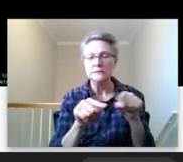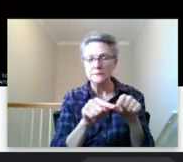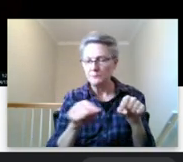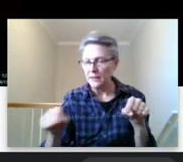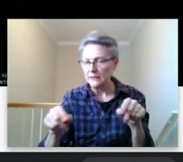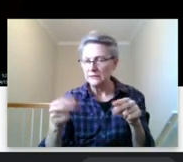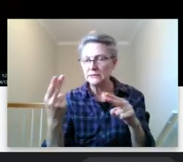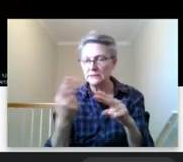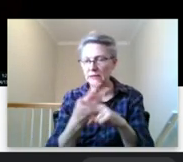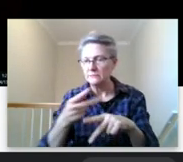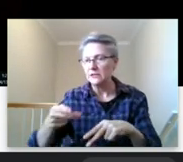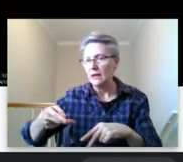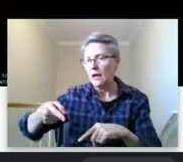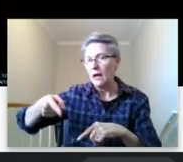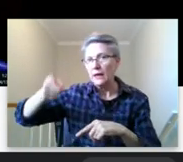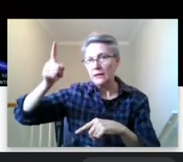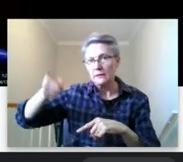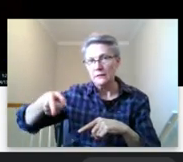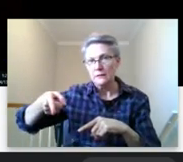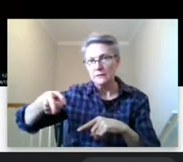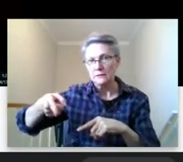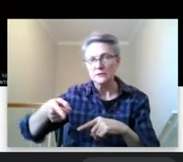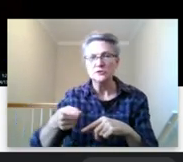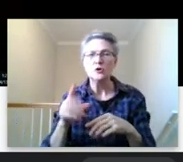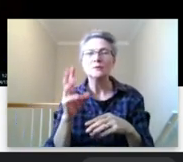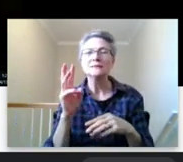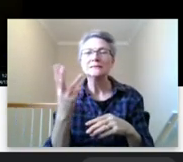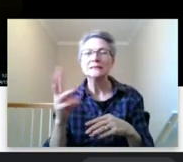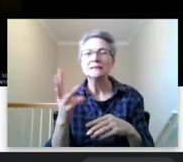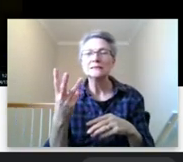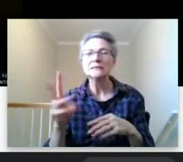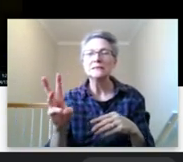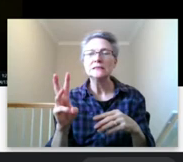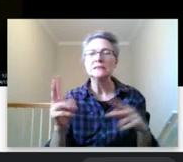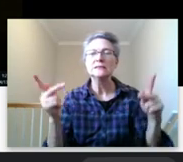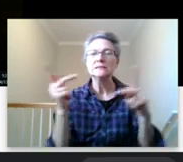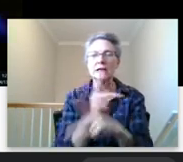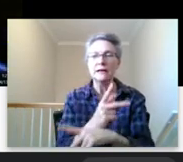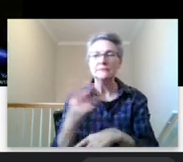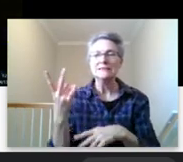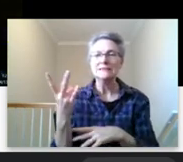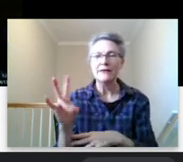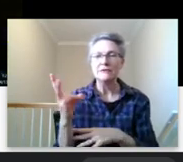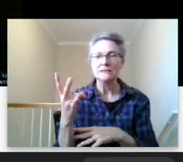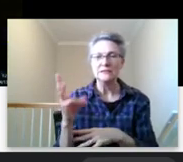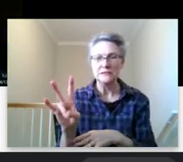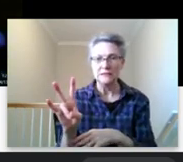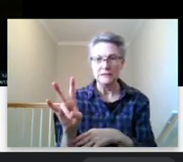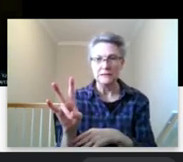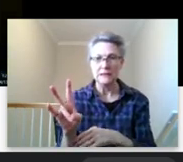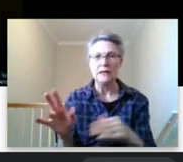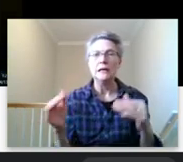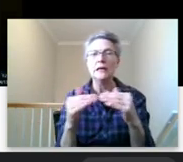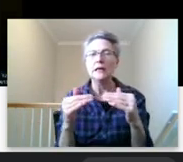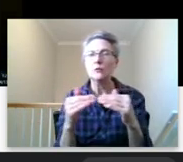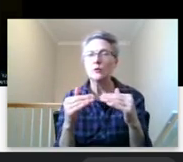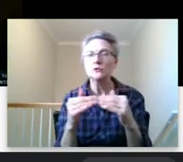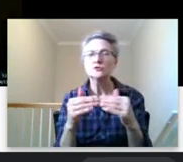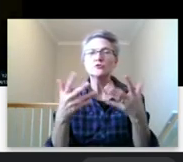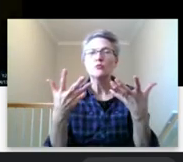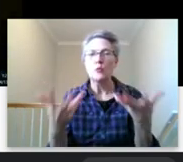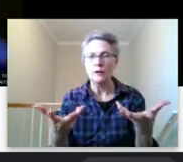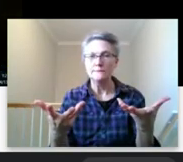area will be equivalent to the product of 16 and my height, which is 17, right? There's my perpendicular line